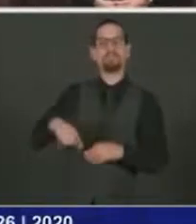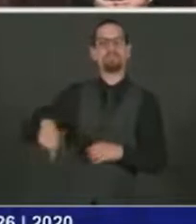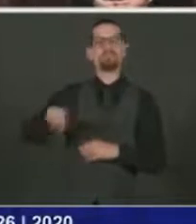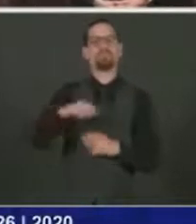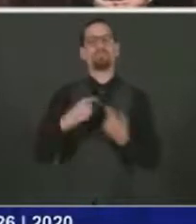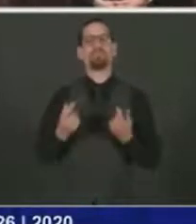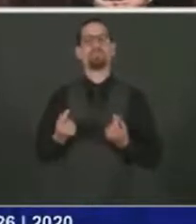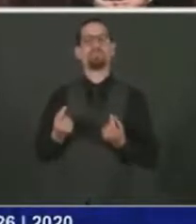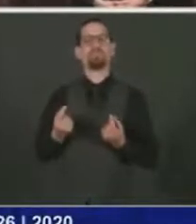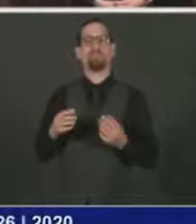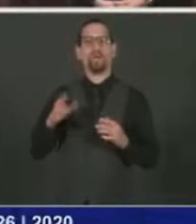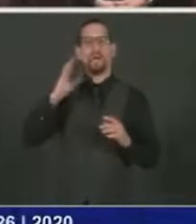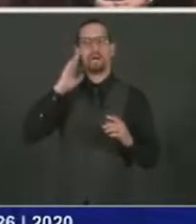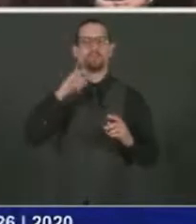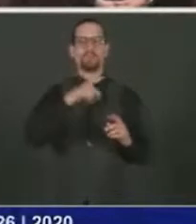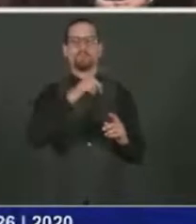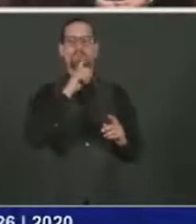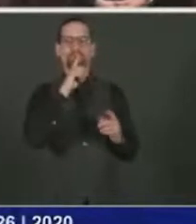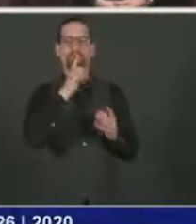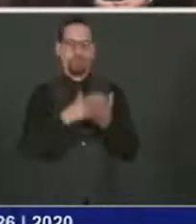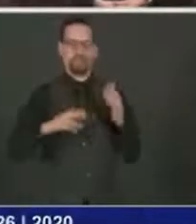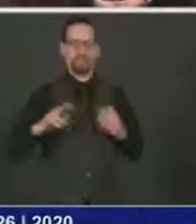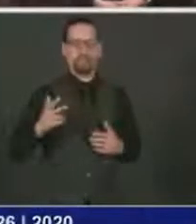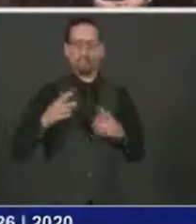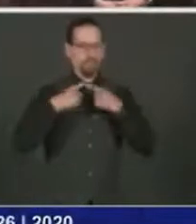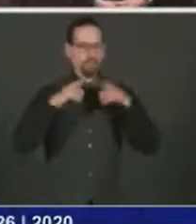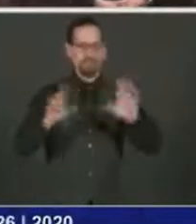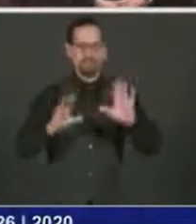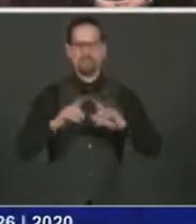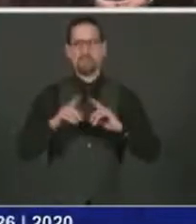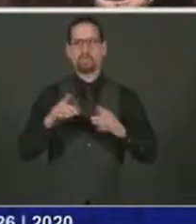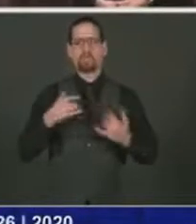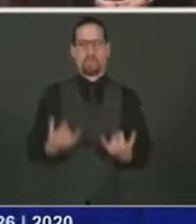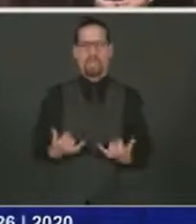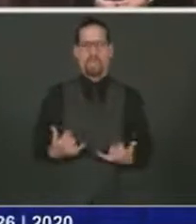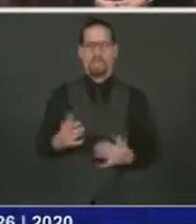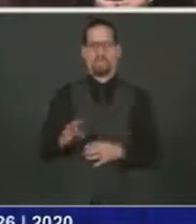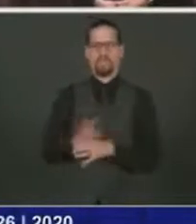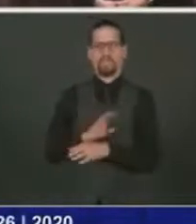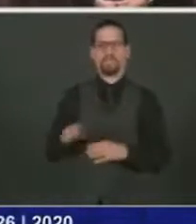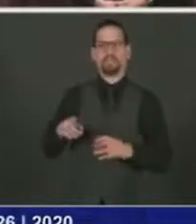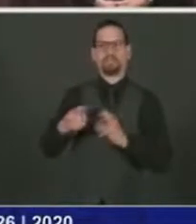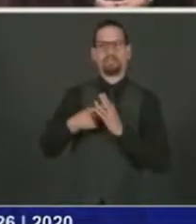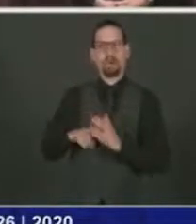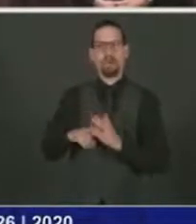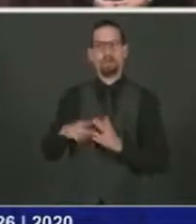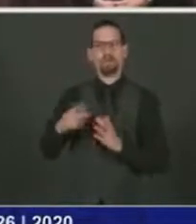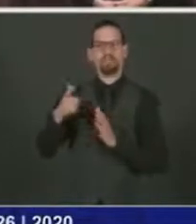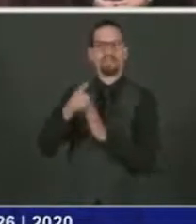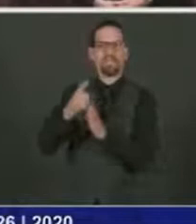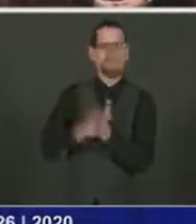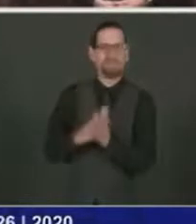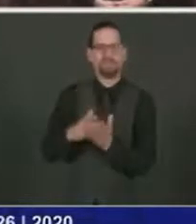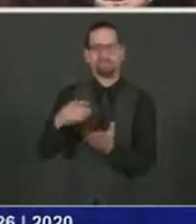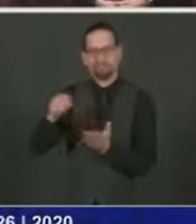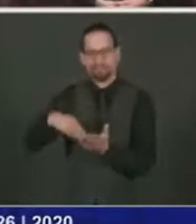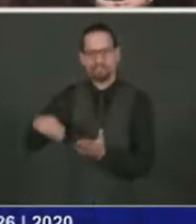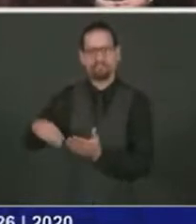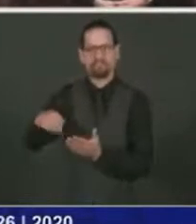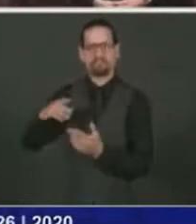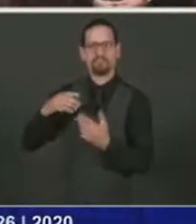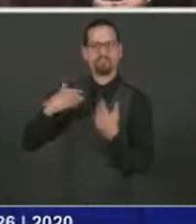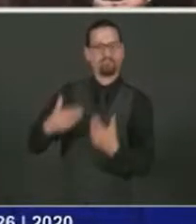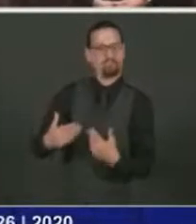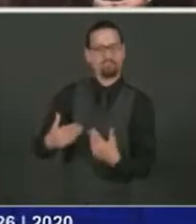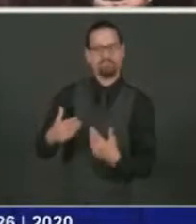not announcing until next week what they can do, but is there anything that they can do right now that they can implement from a legal perspective? Can they turn away guests that may